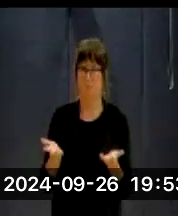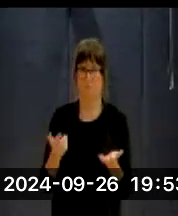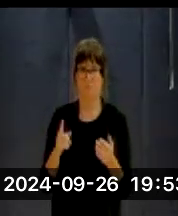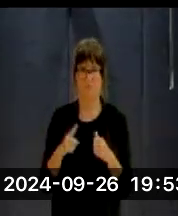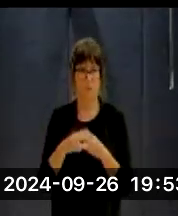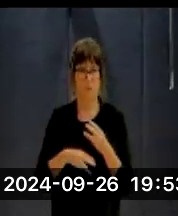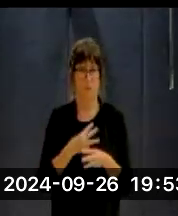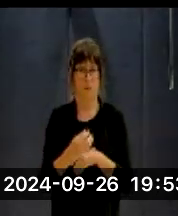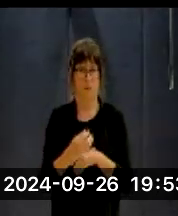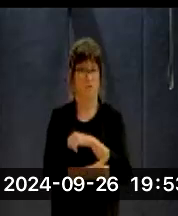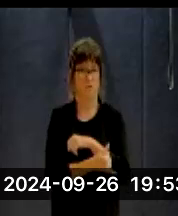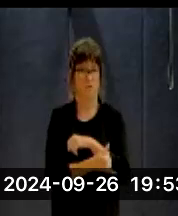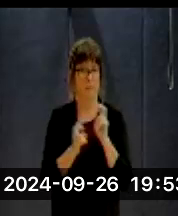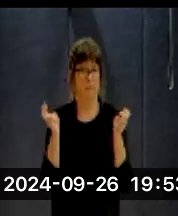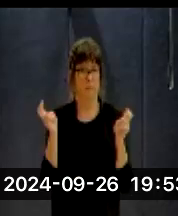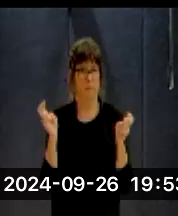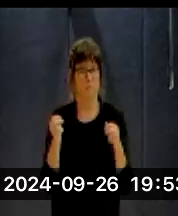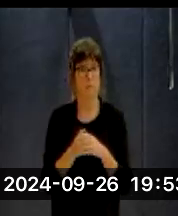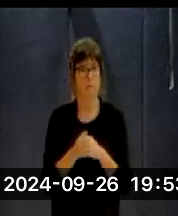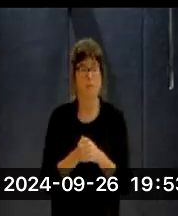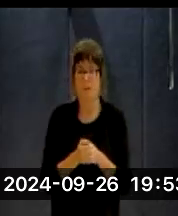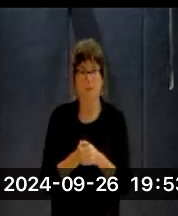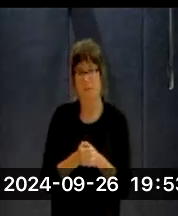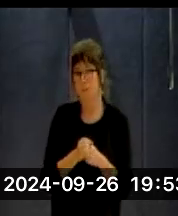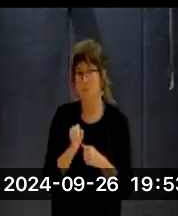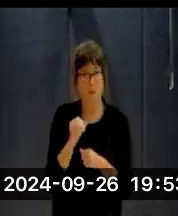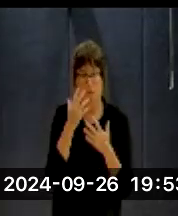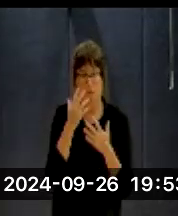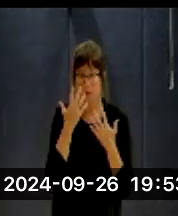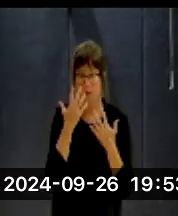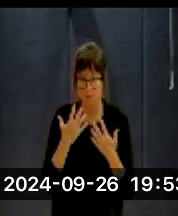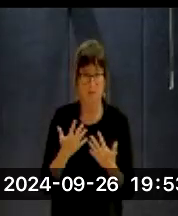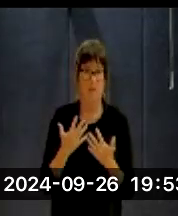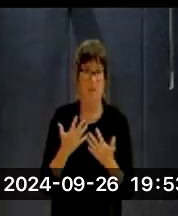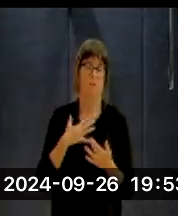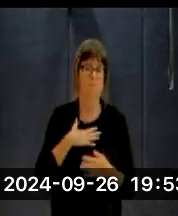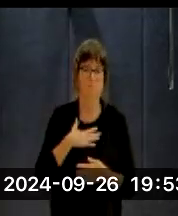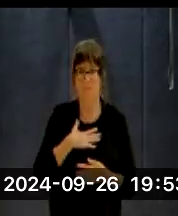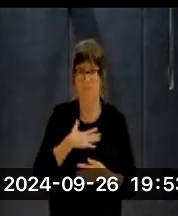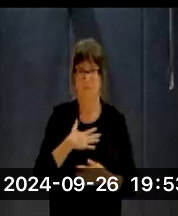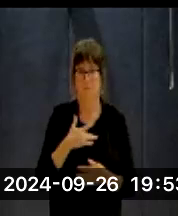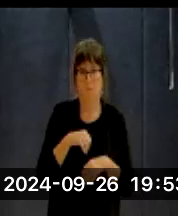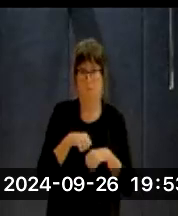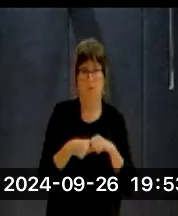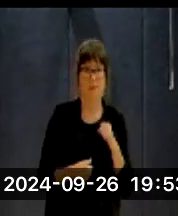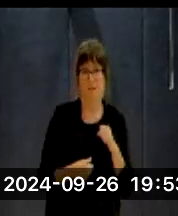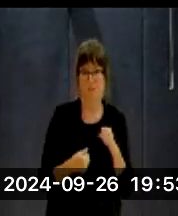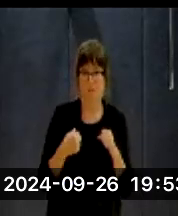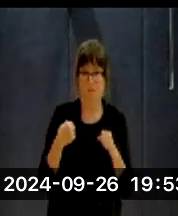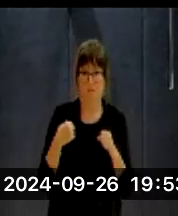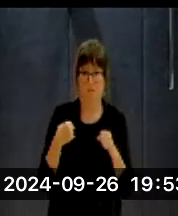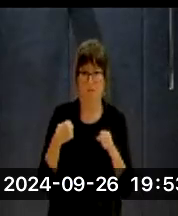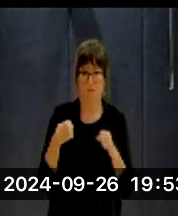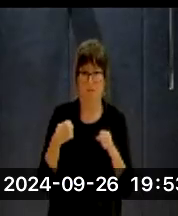country. And it is so sad. It is heartbreaking that we're treating each